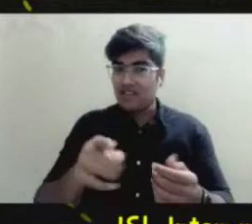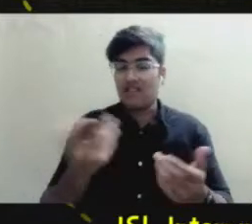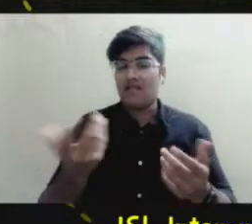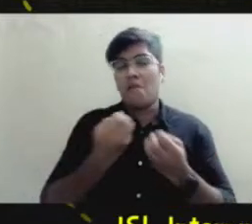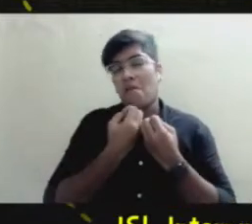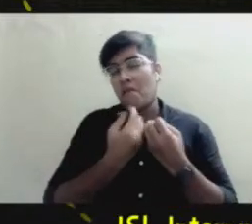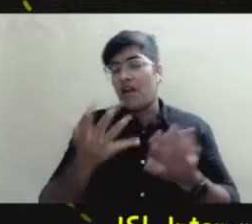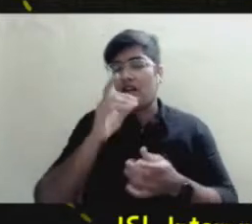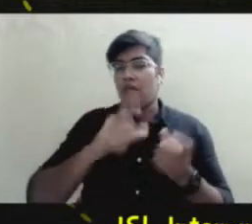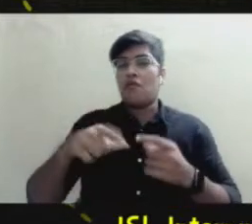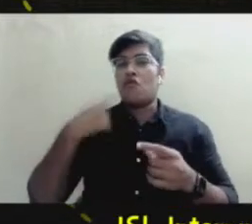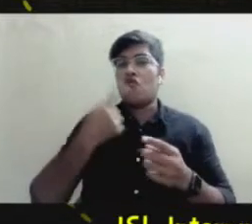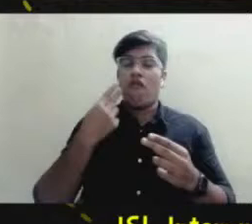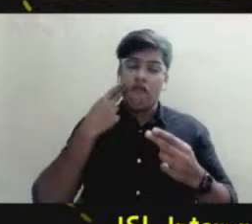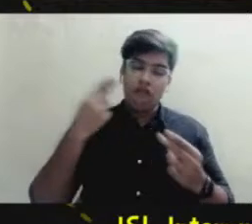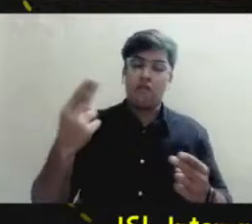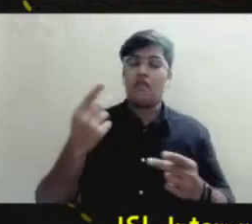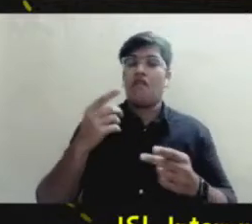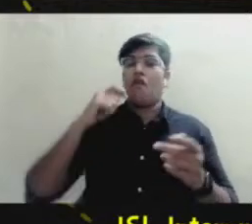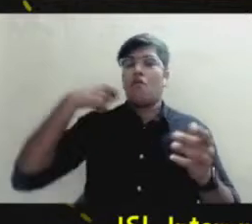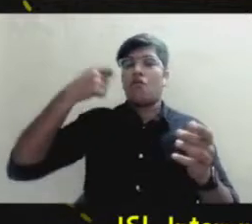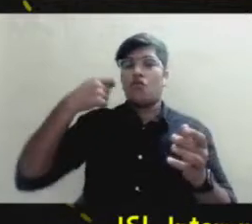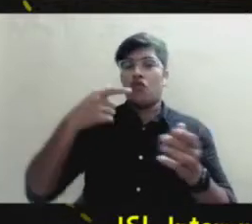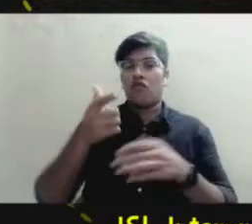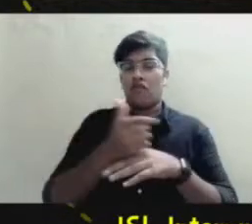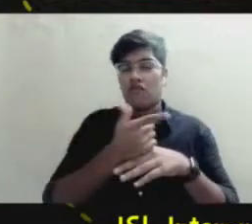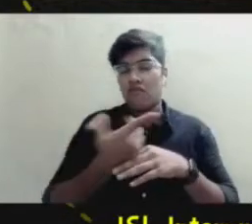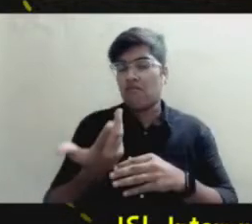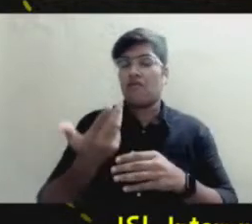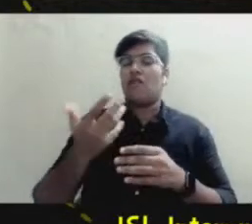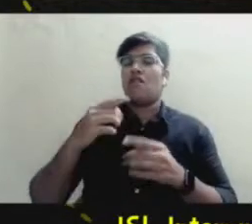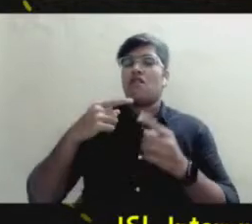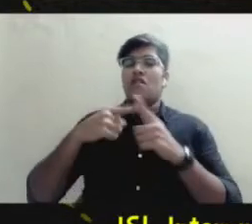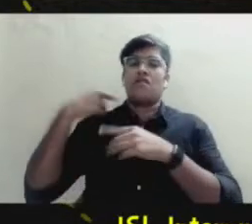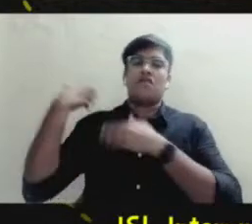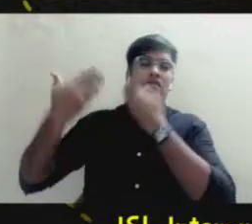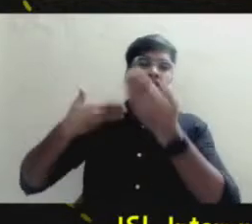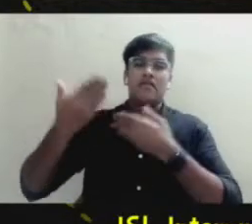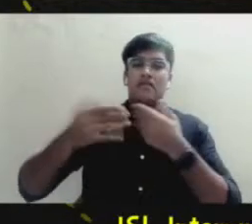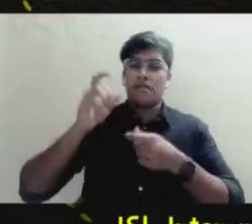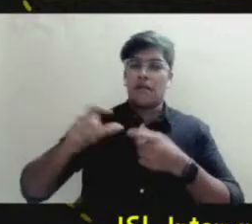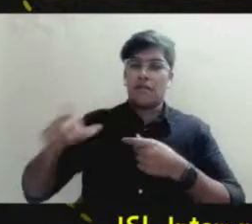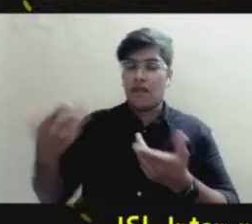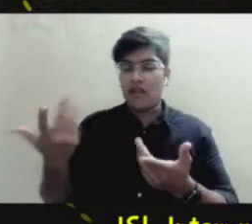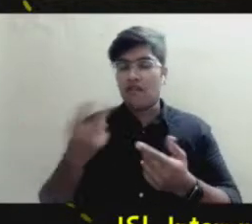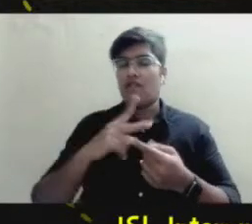film world, as well as our classical traditions, it's quite